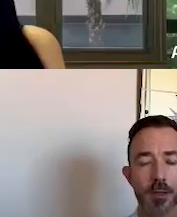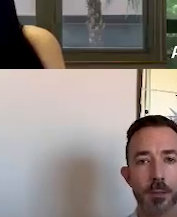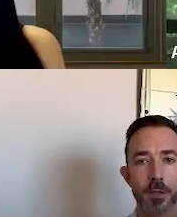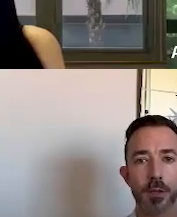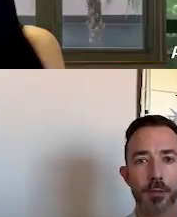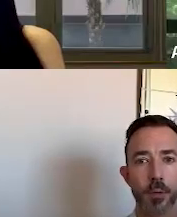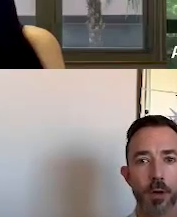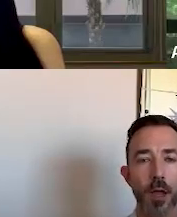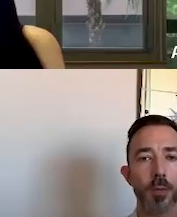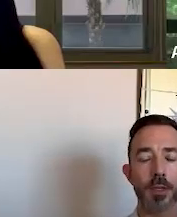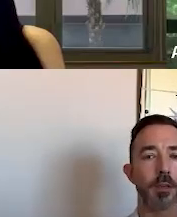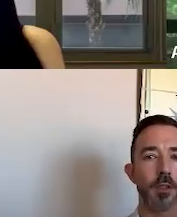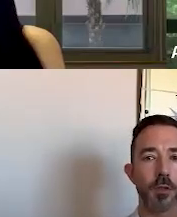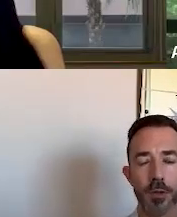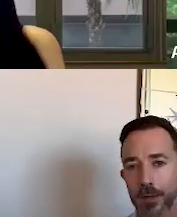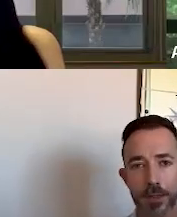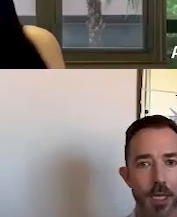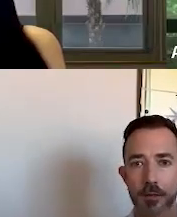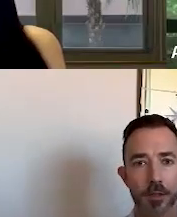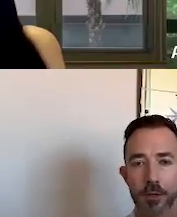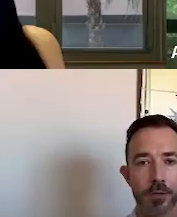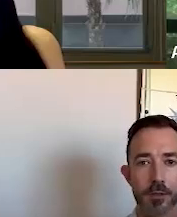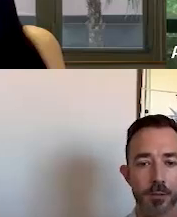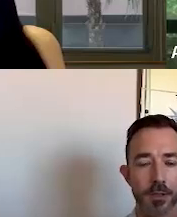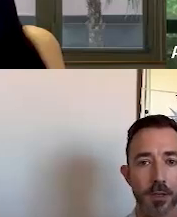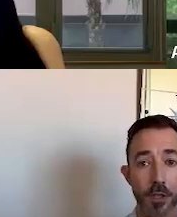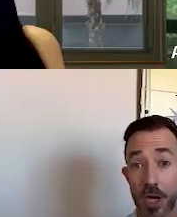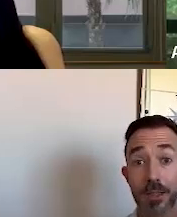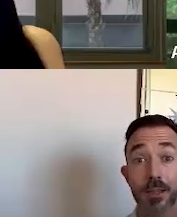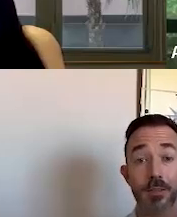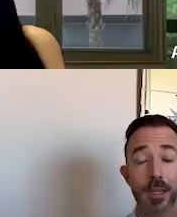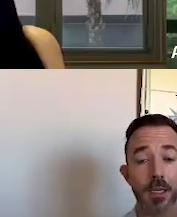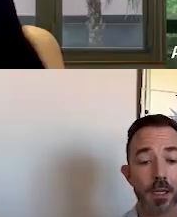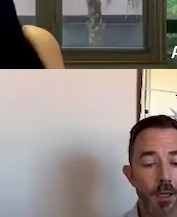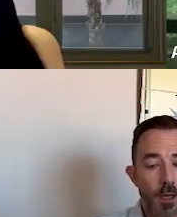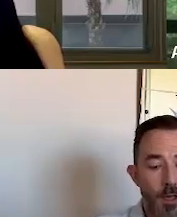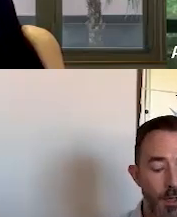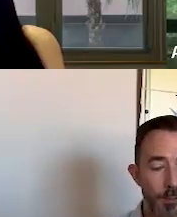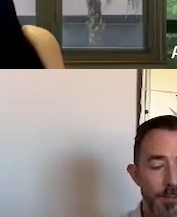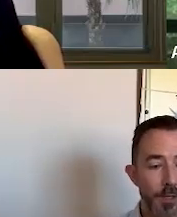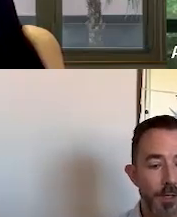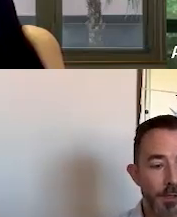takes responsibility for helping the individual navigate, the systems that they're trying to navigate.